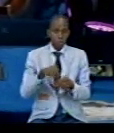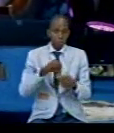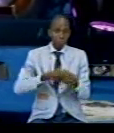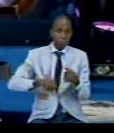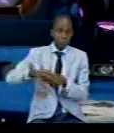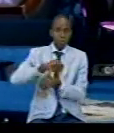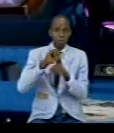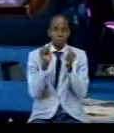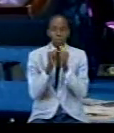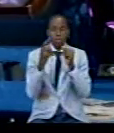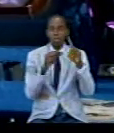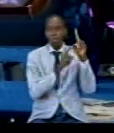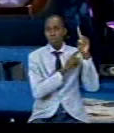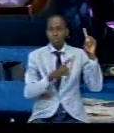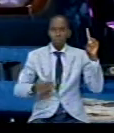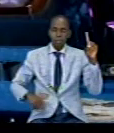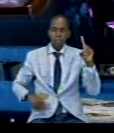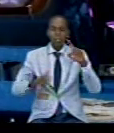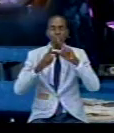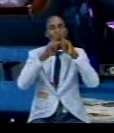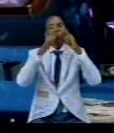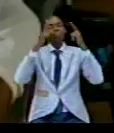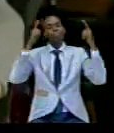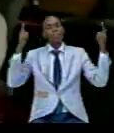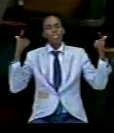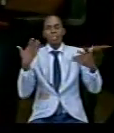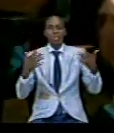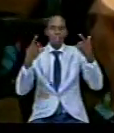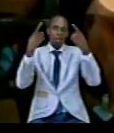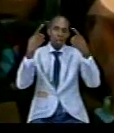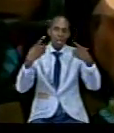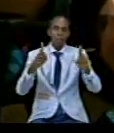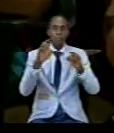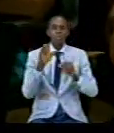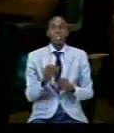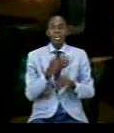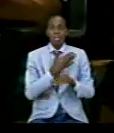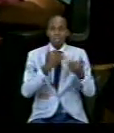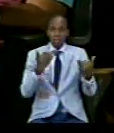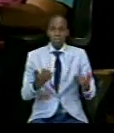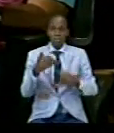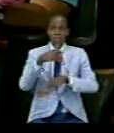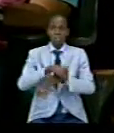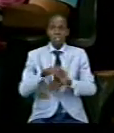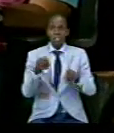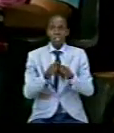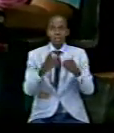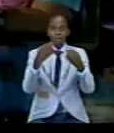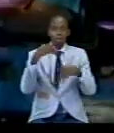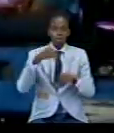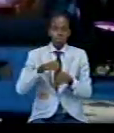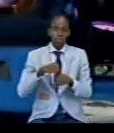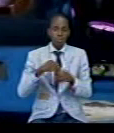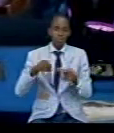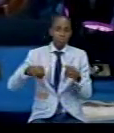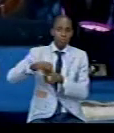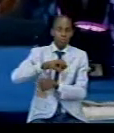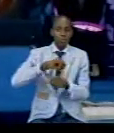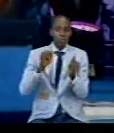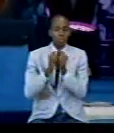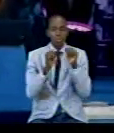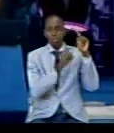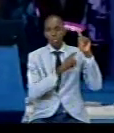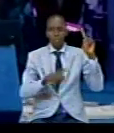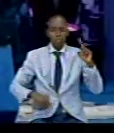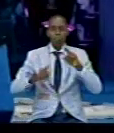Lord, great things happen. And tonight, as we come into fellowship with the Lord, great